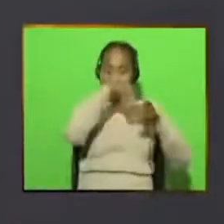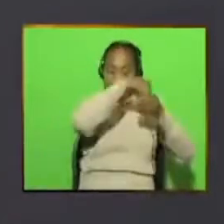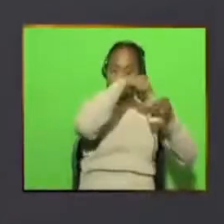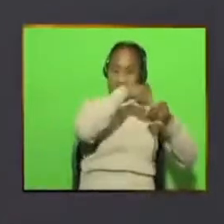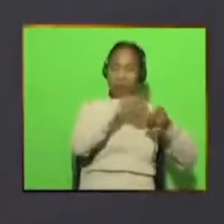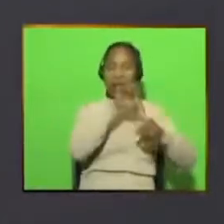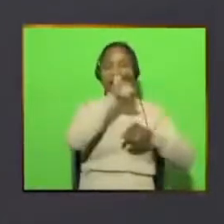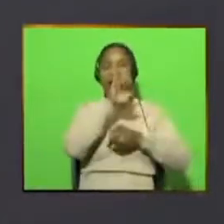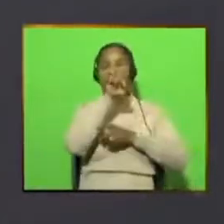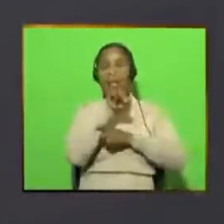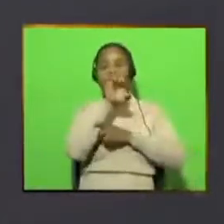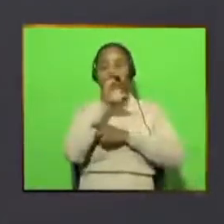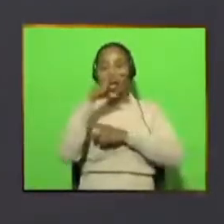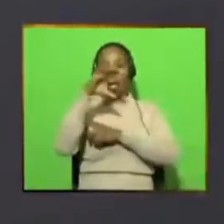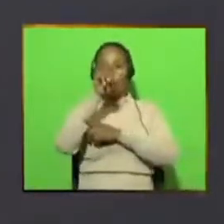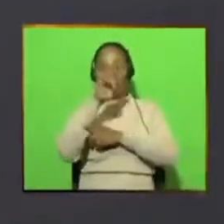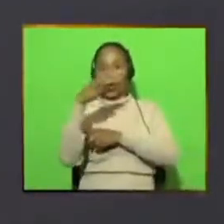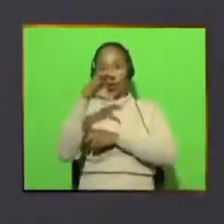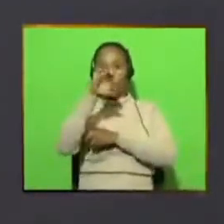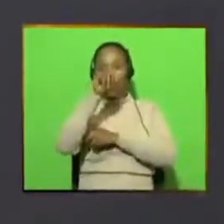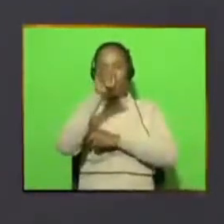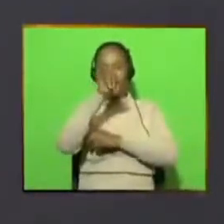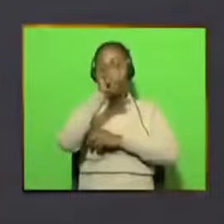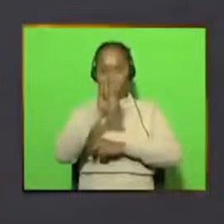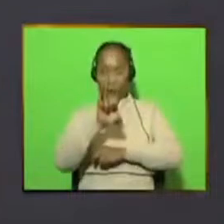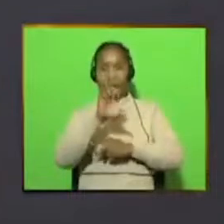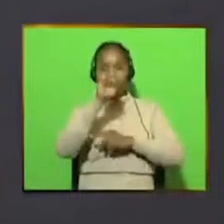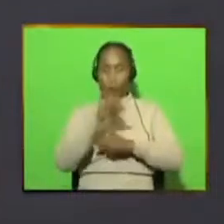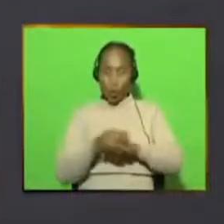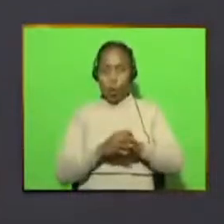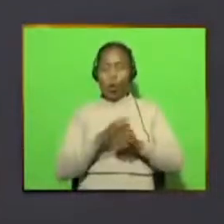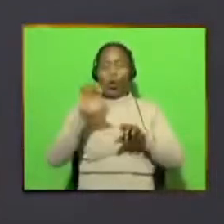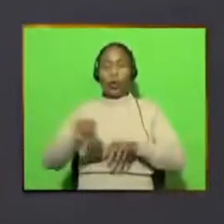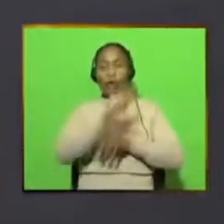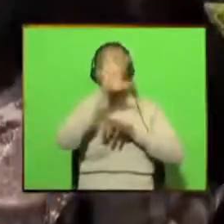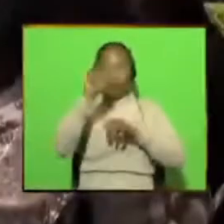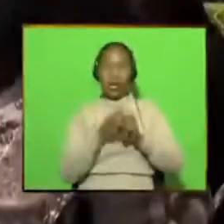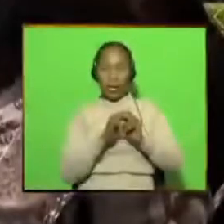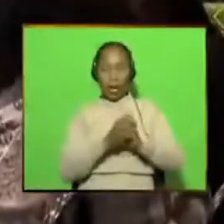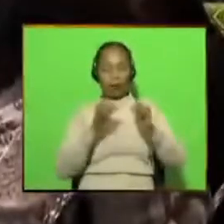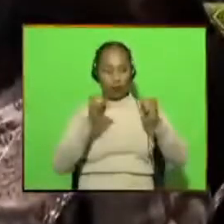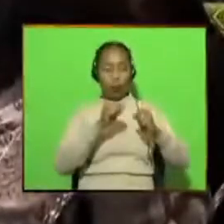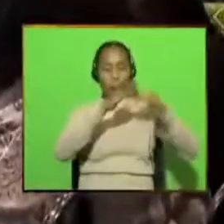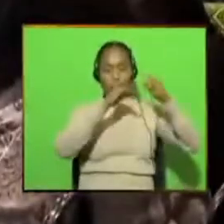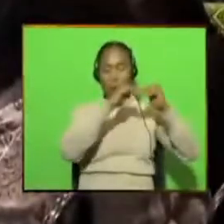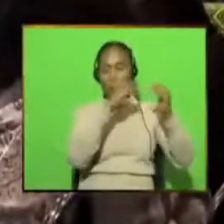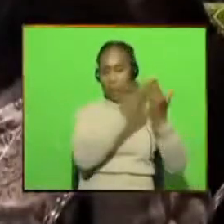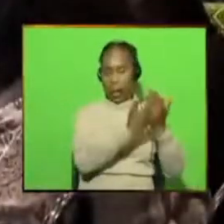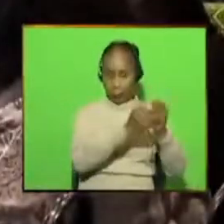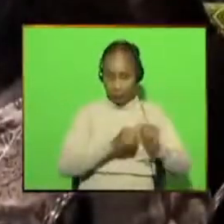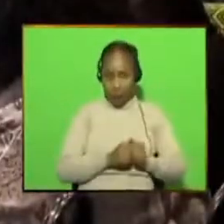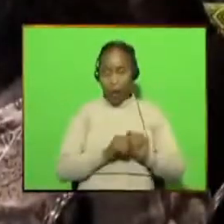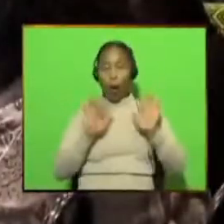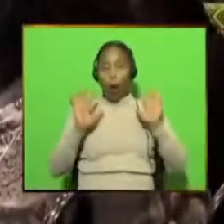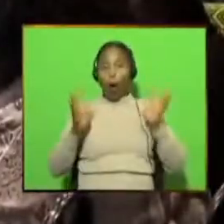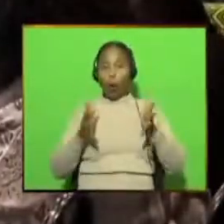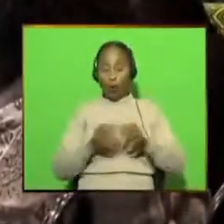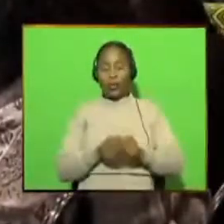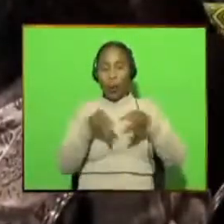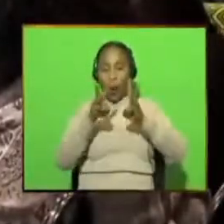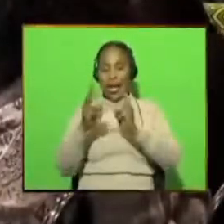that we may restore the trust of the South African people in our democracy. And the only way we can do